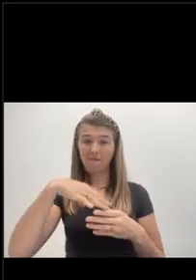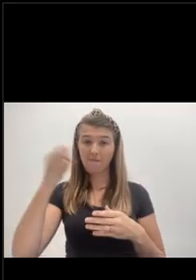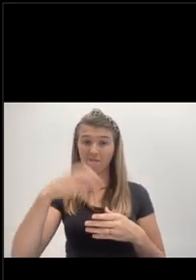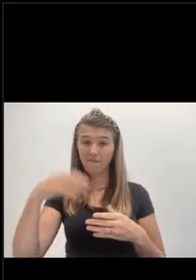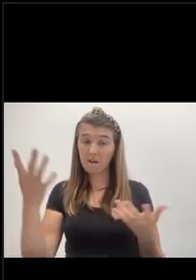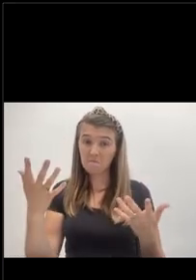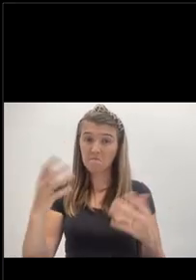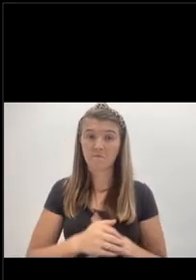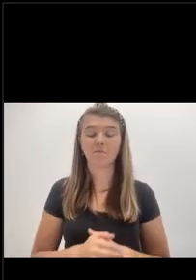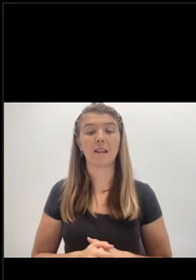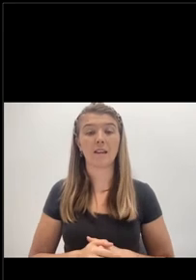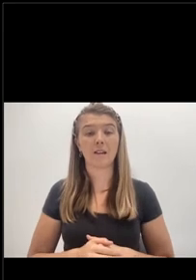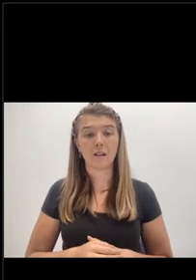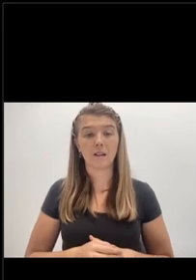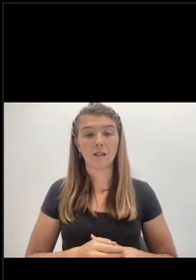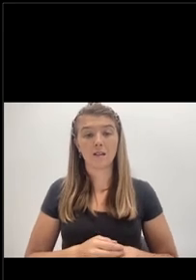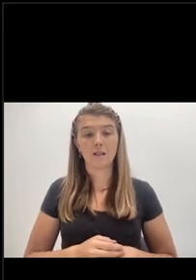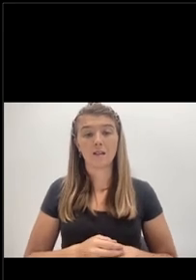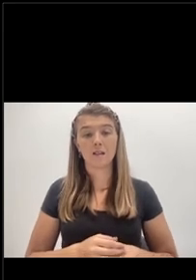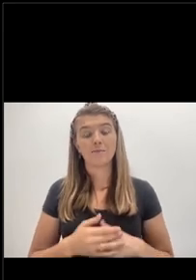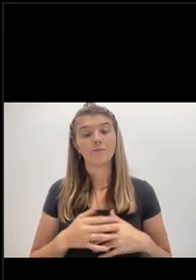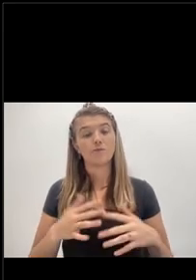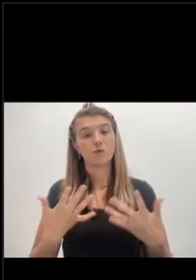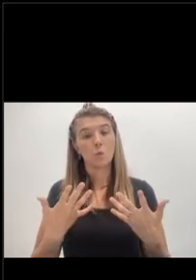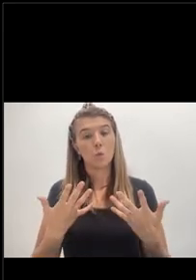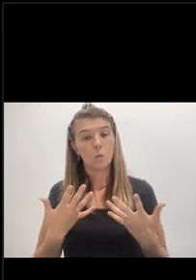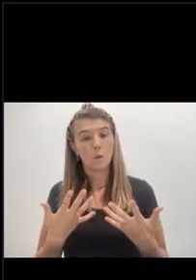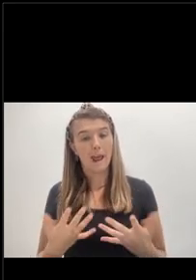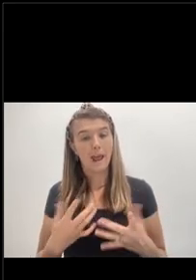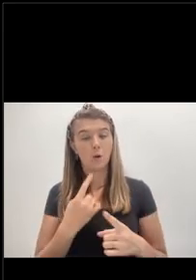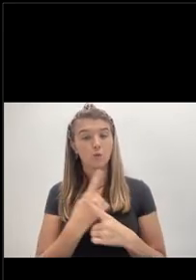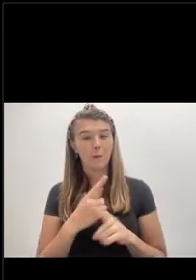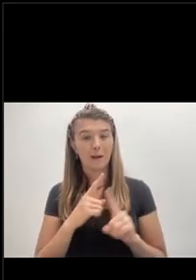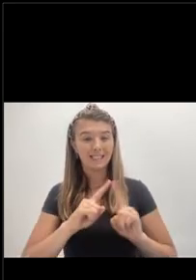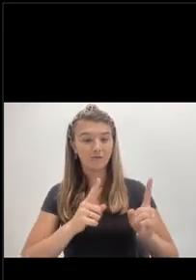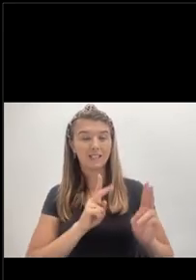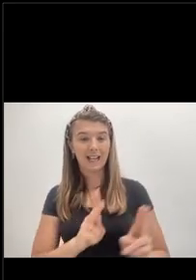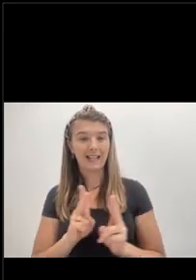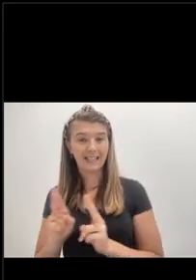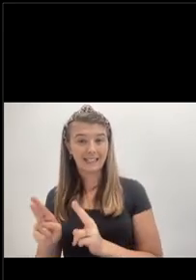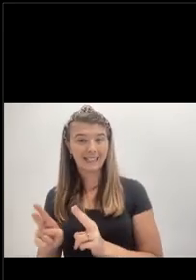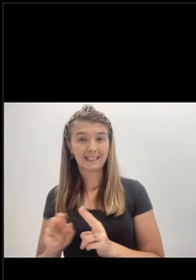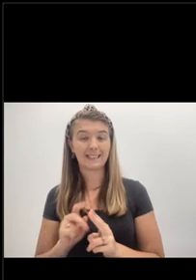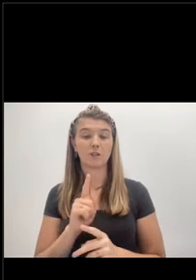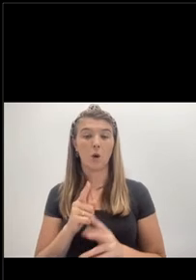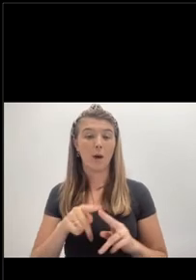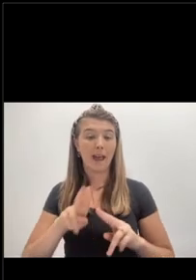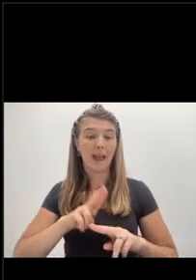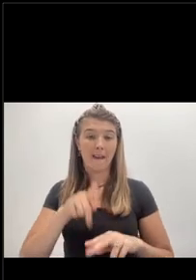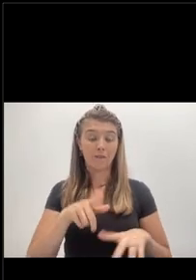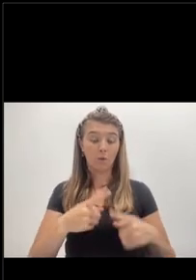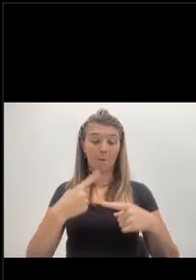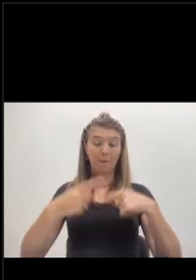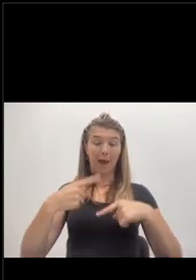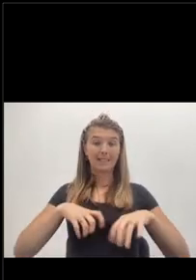So now we've talked about these different techniques, but if you are at the refinery here, you